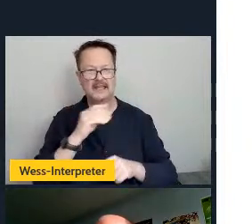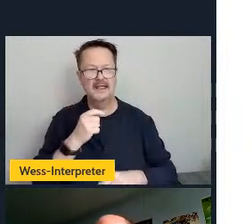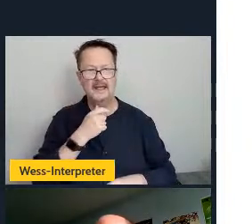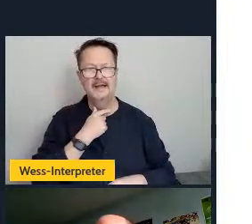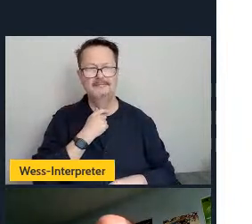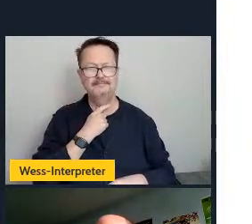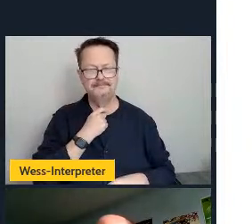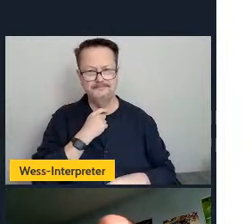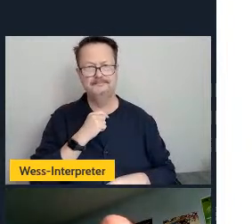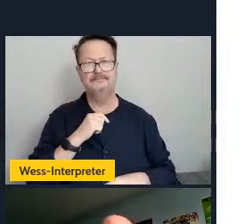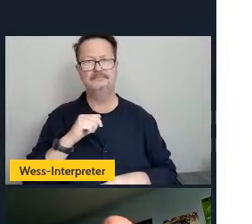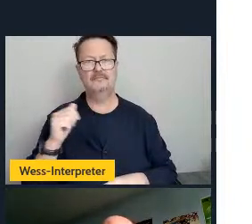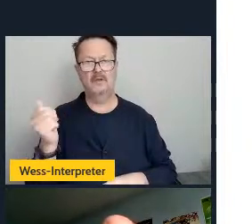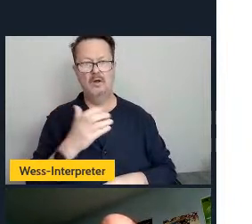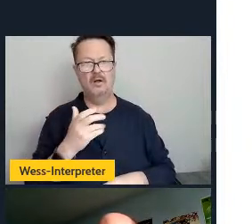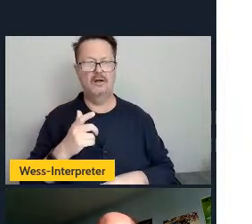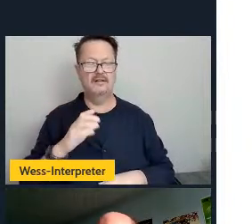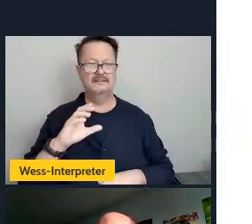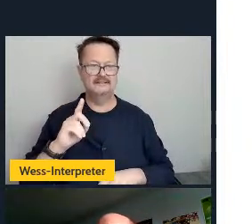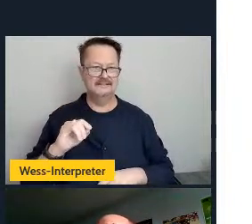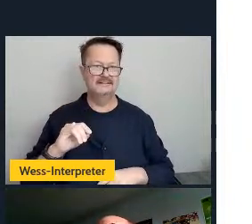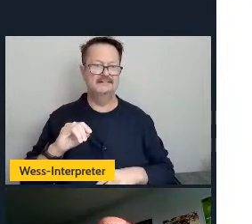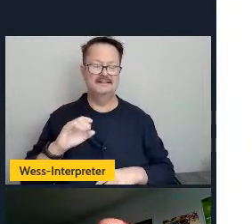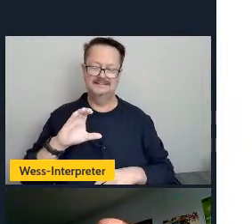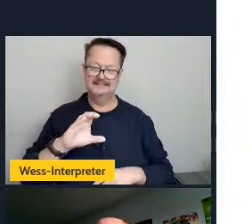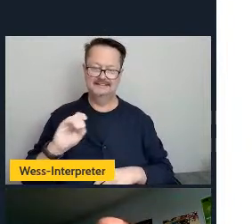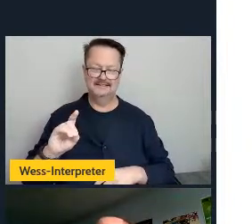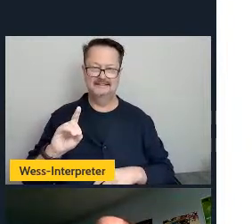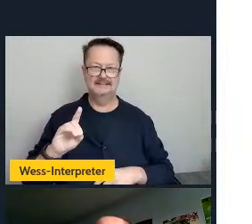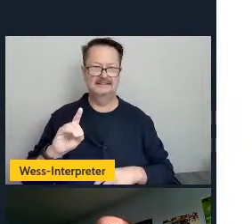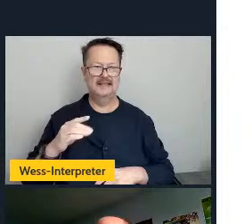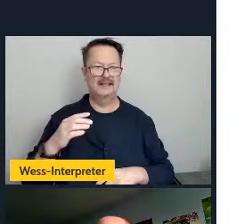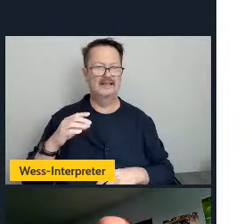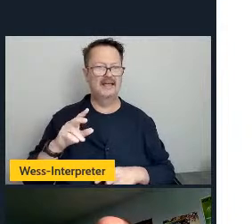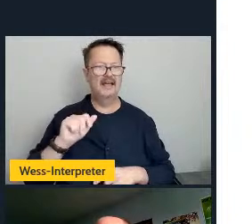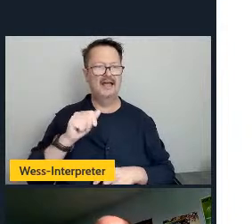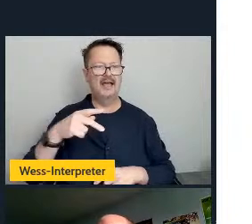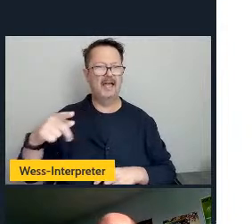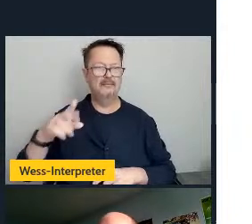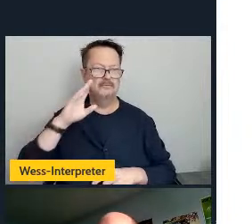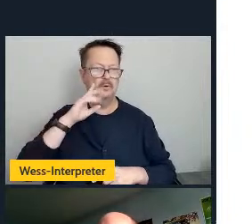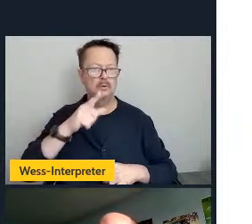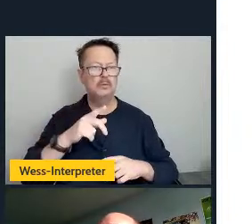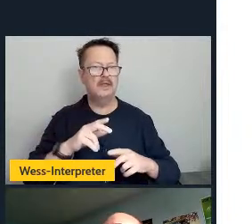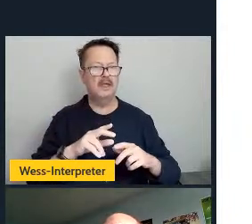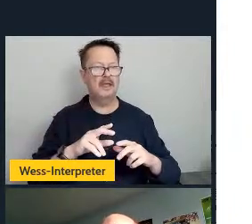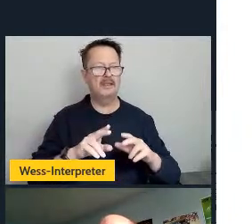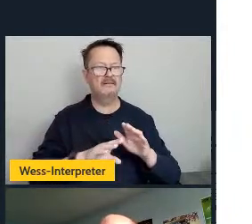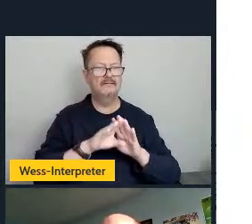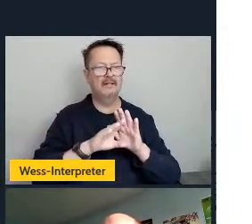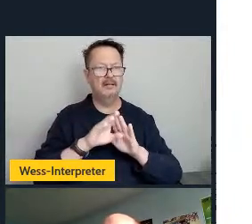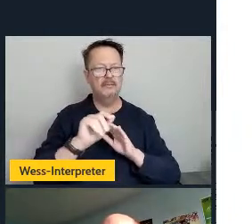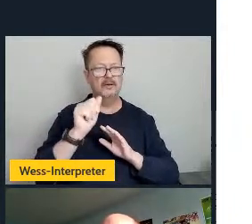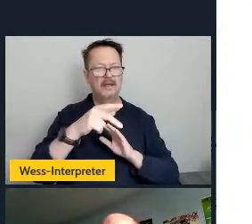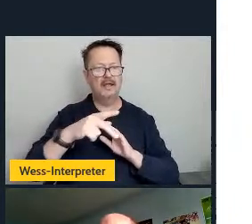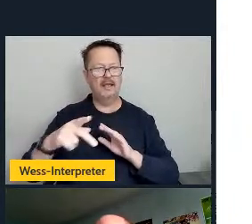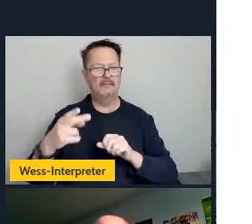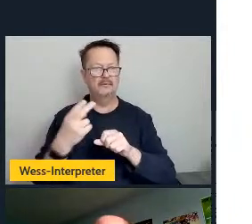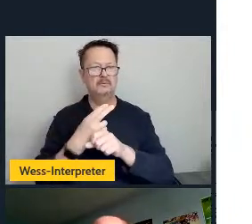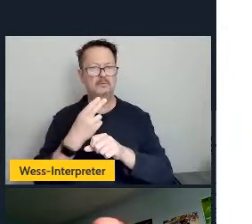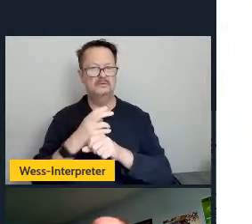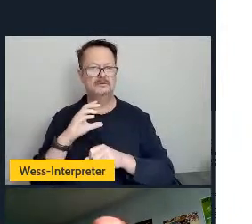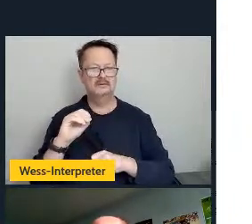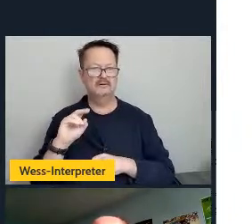as all CD advocates know, you can build your application using zipped